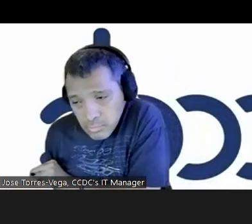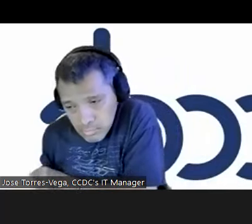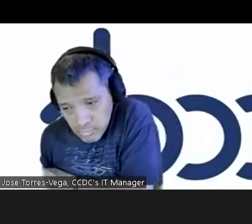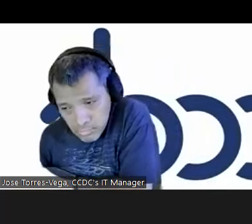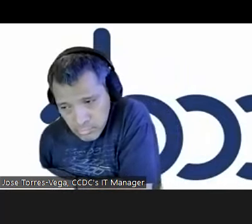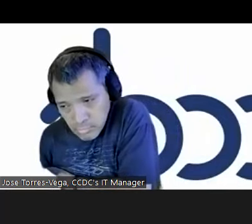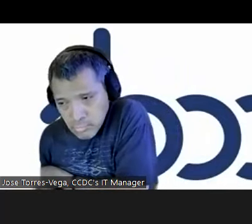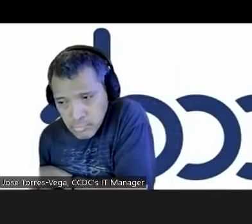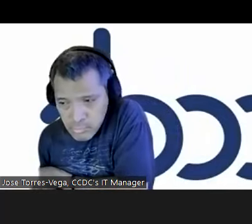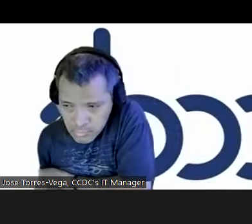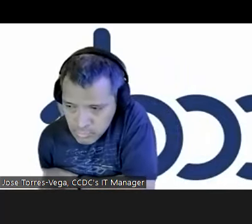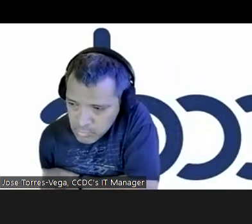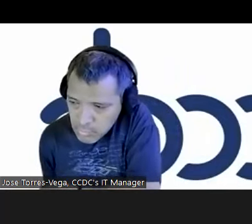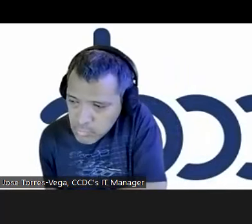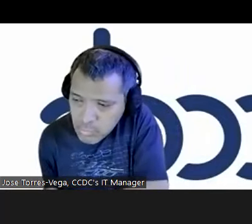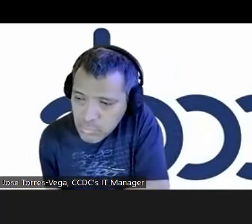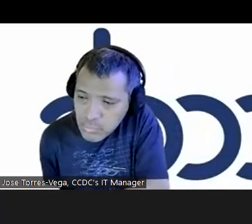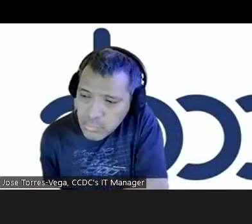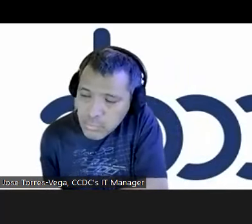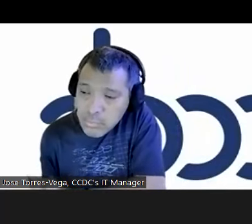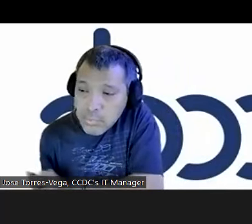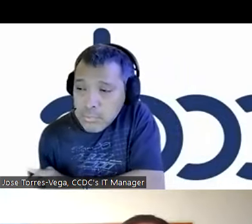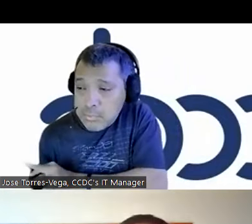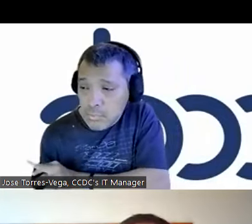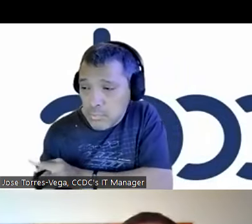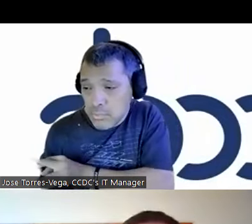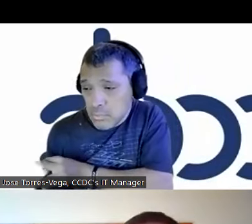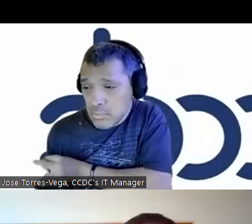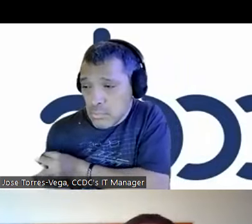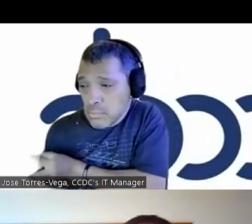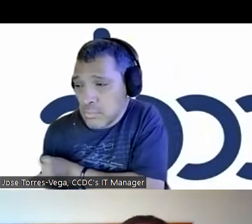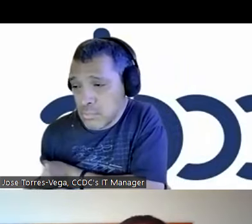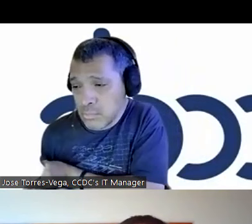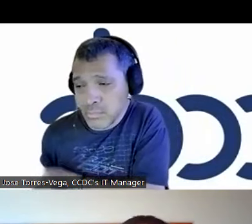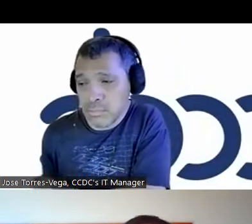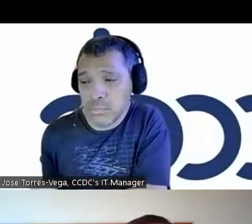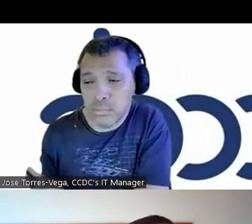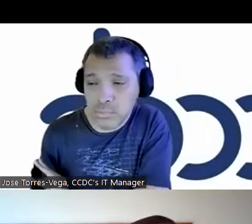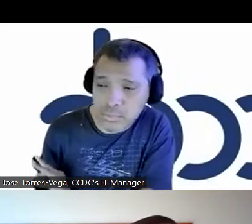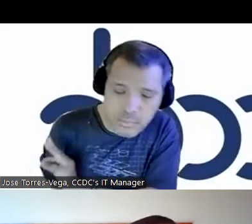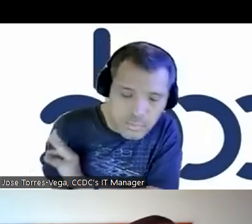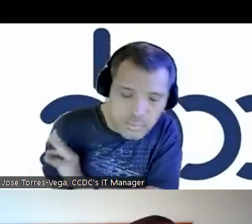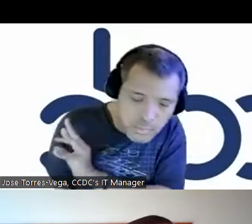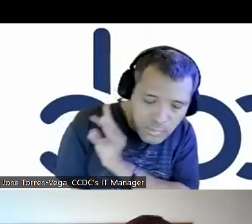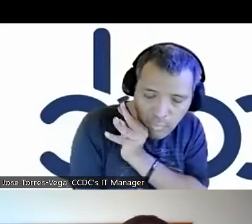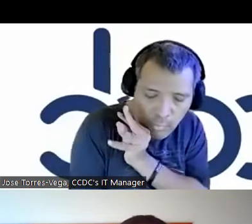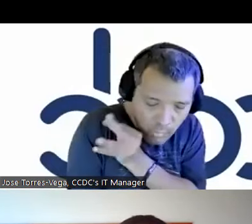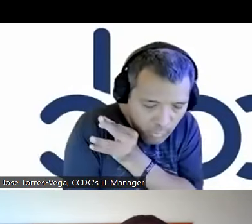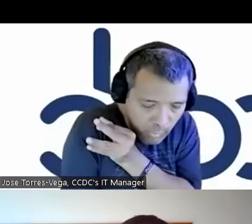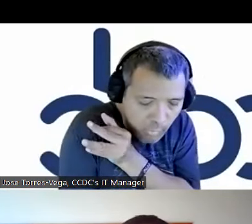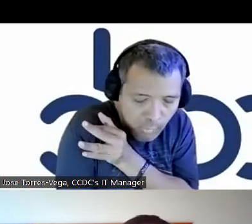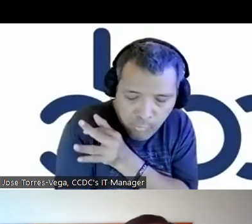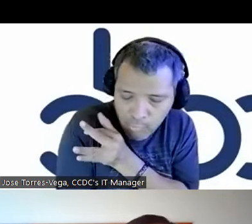Awesome. Thank you, Dana.